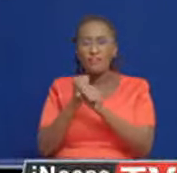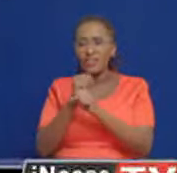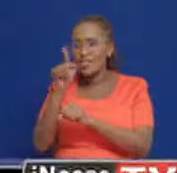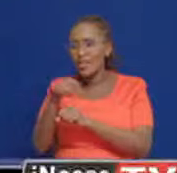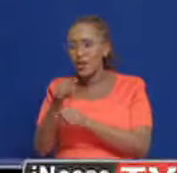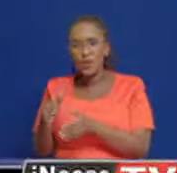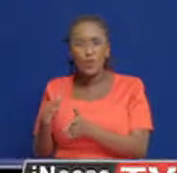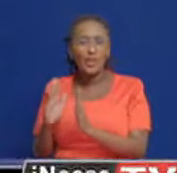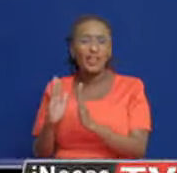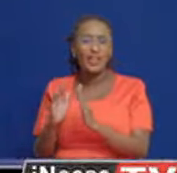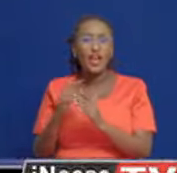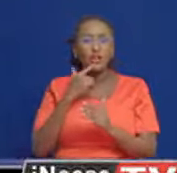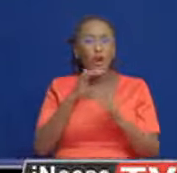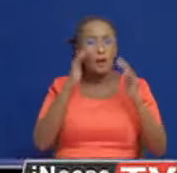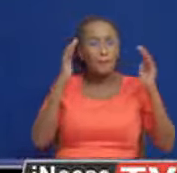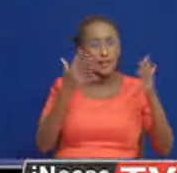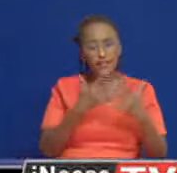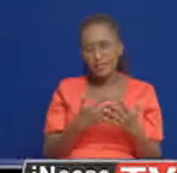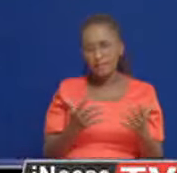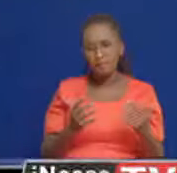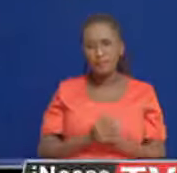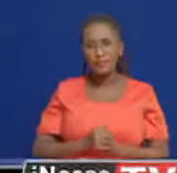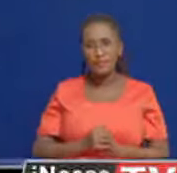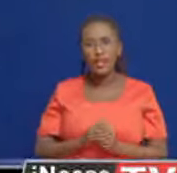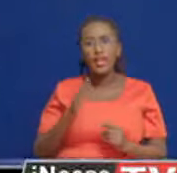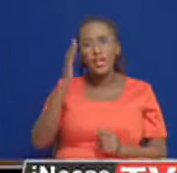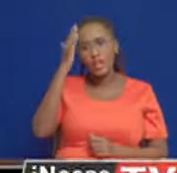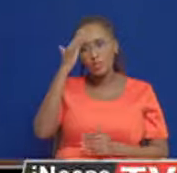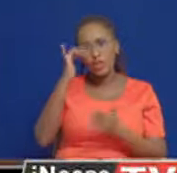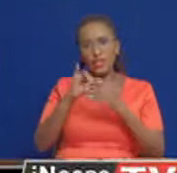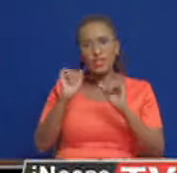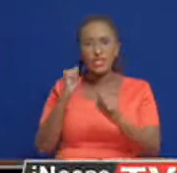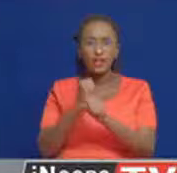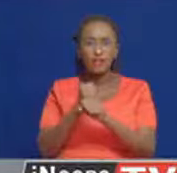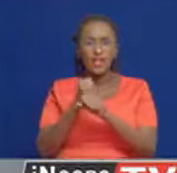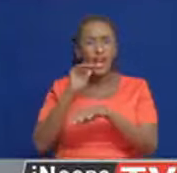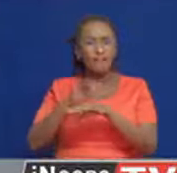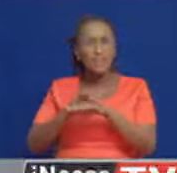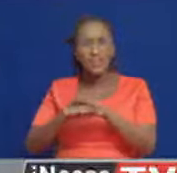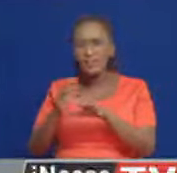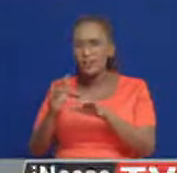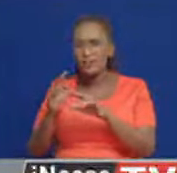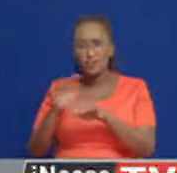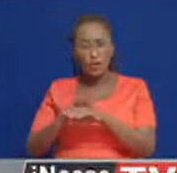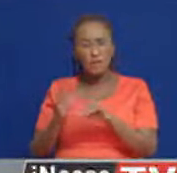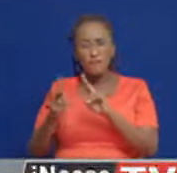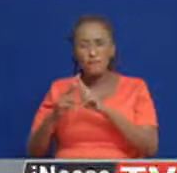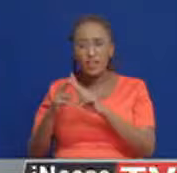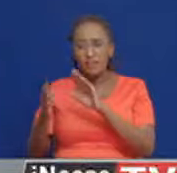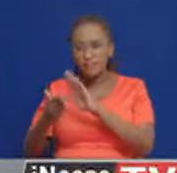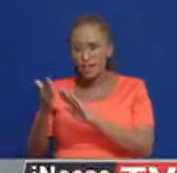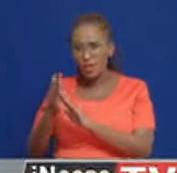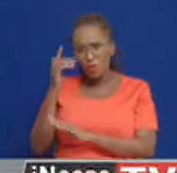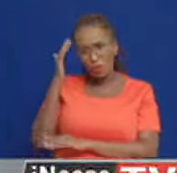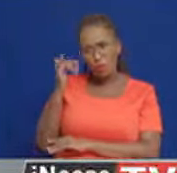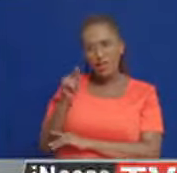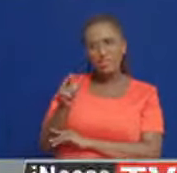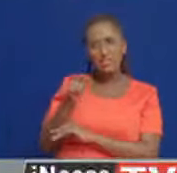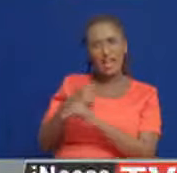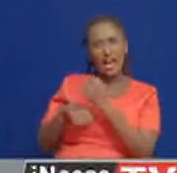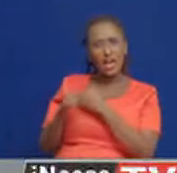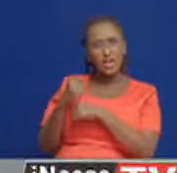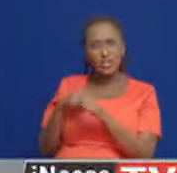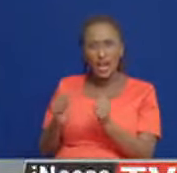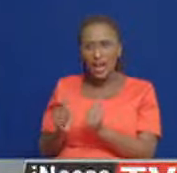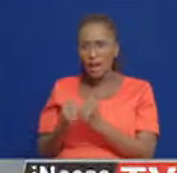know, bake a bigger pie, and then that can be. Diana, just very quickly, why is there this robust reaction? I